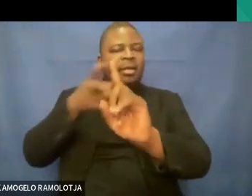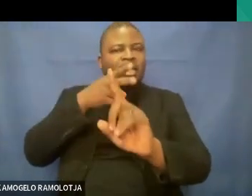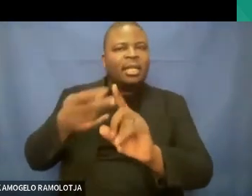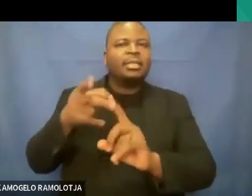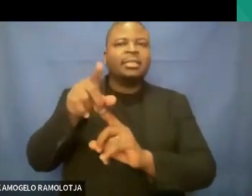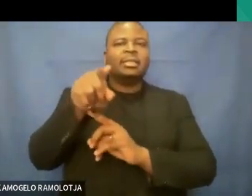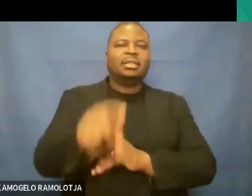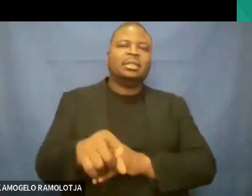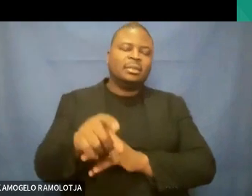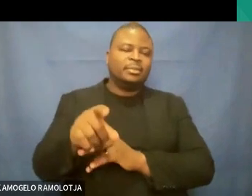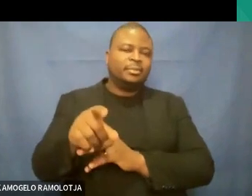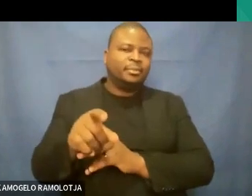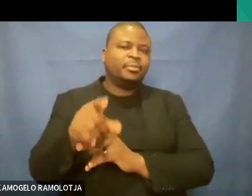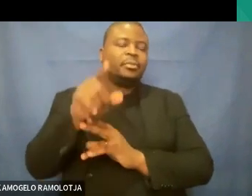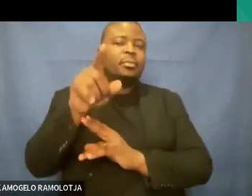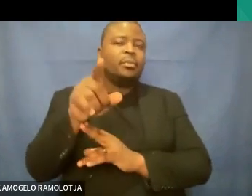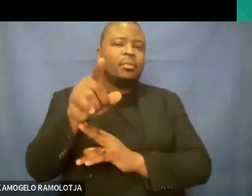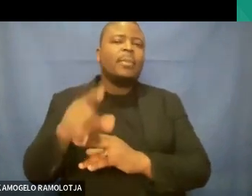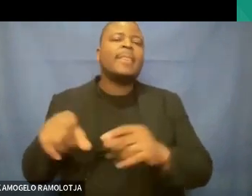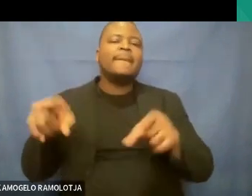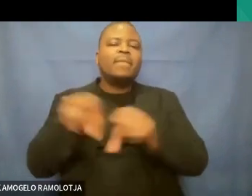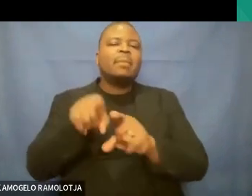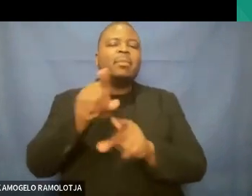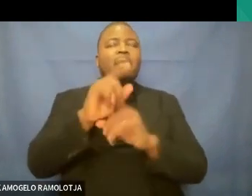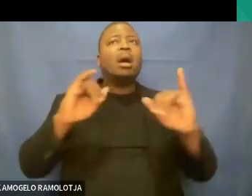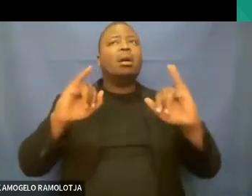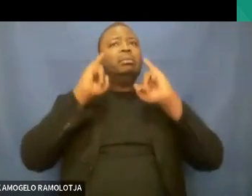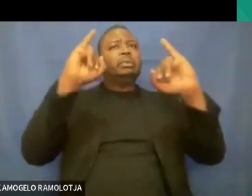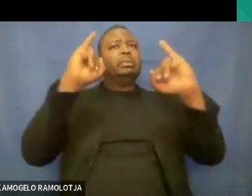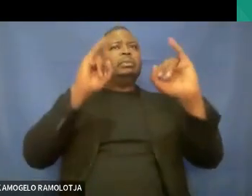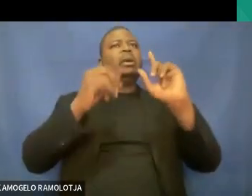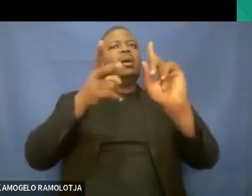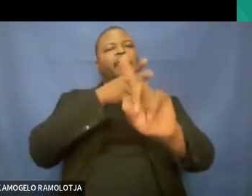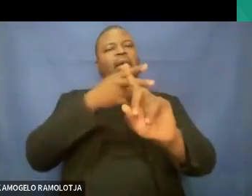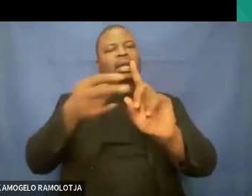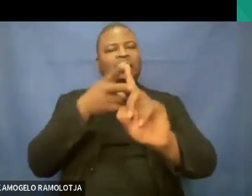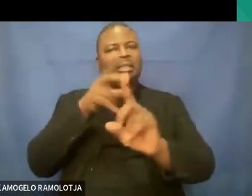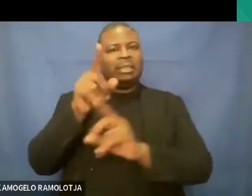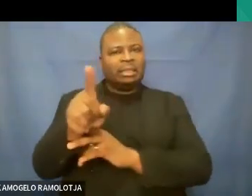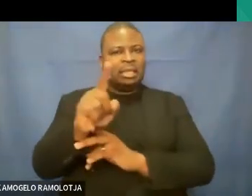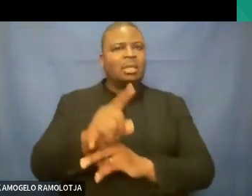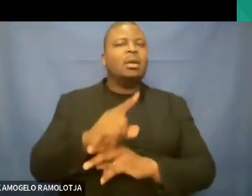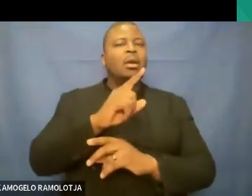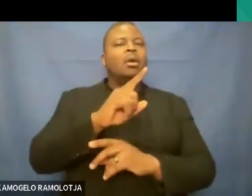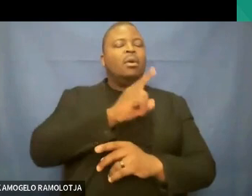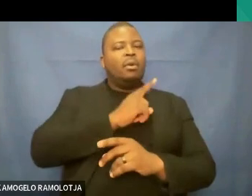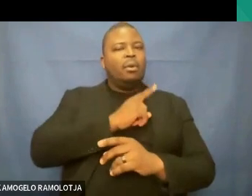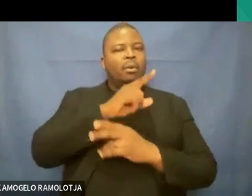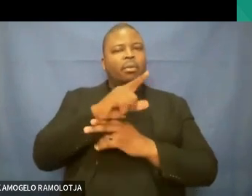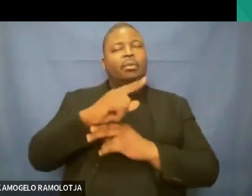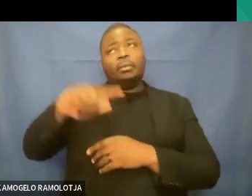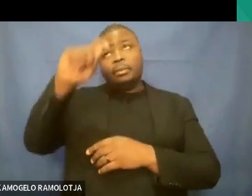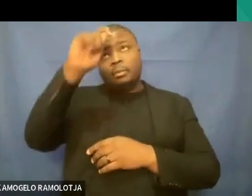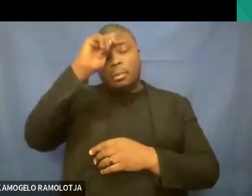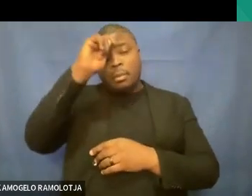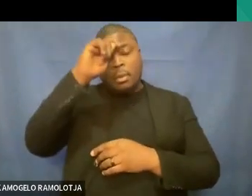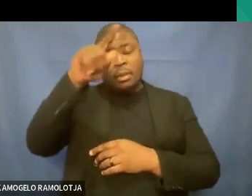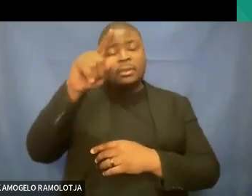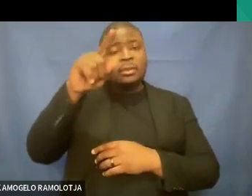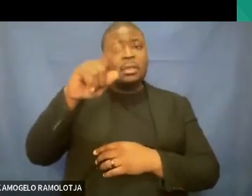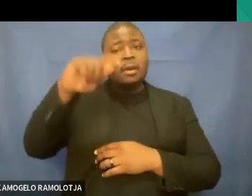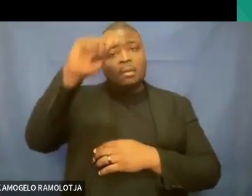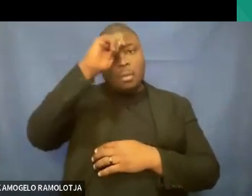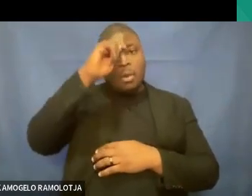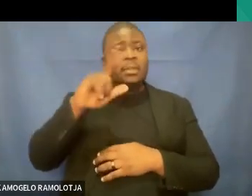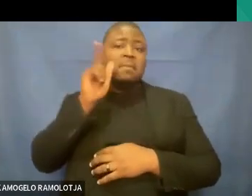to gender-based violence. But also what we found is that boys and men are also victims of